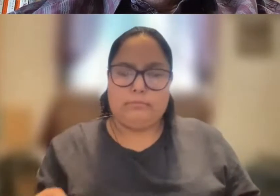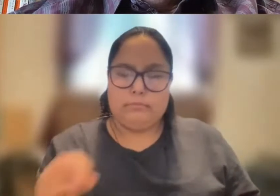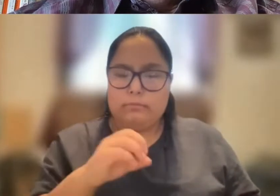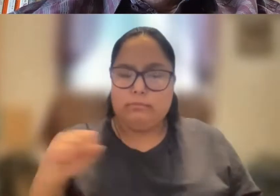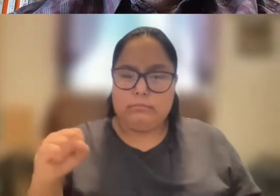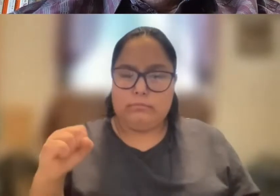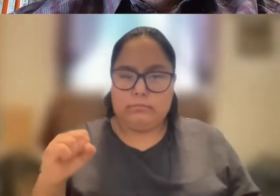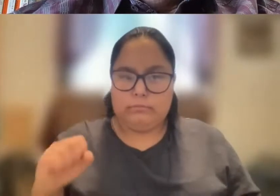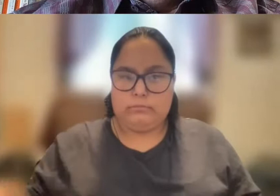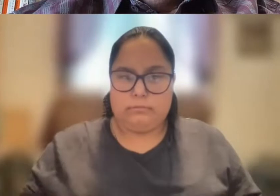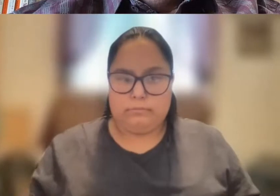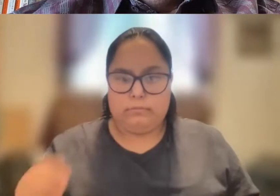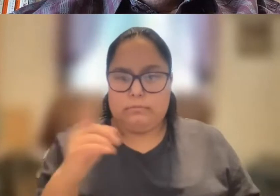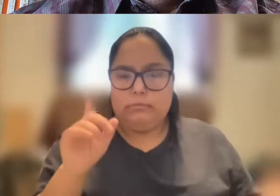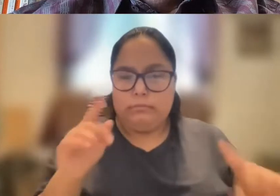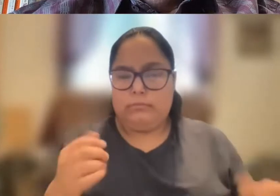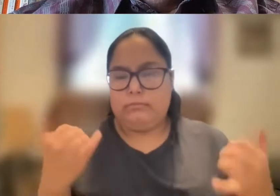So where are we now?